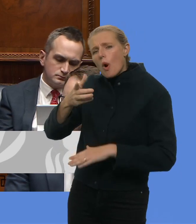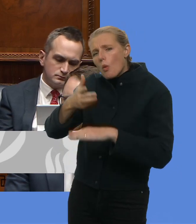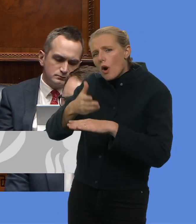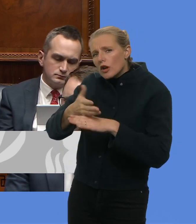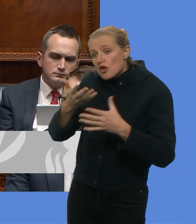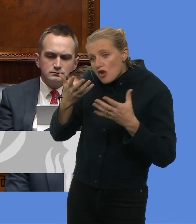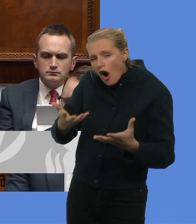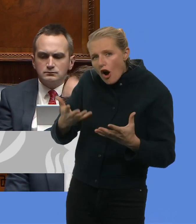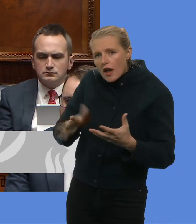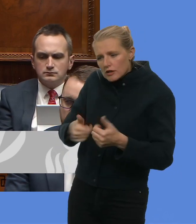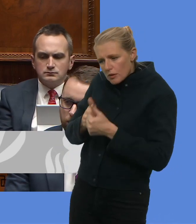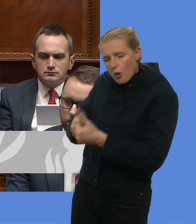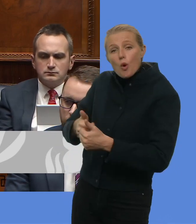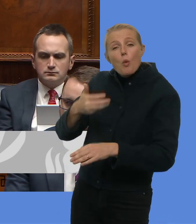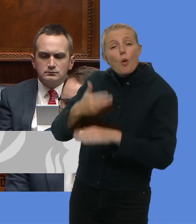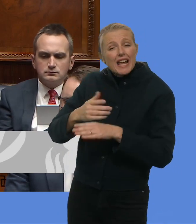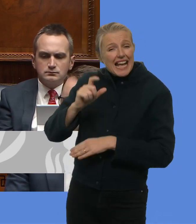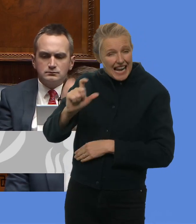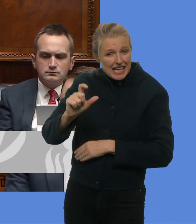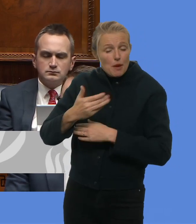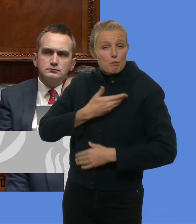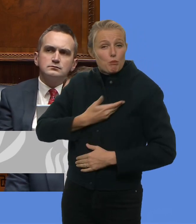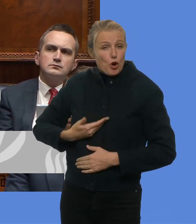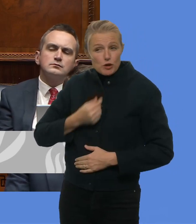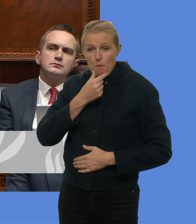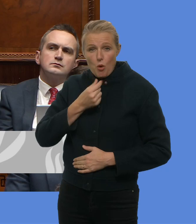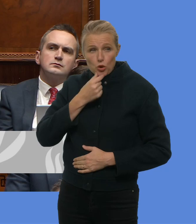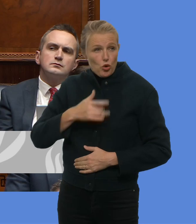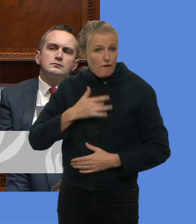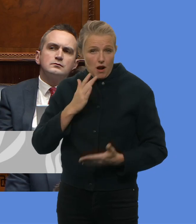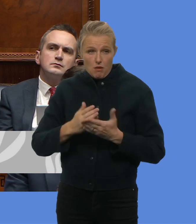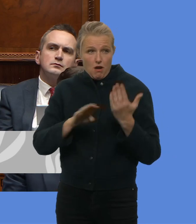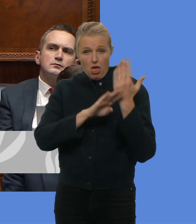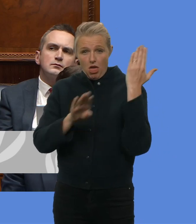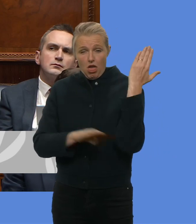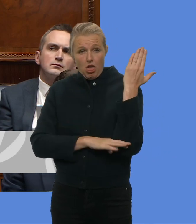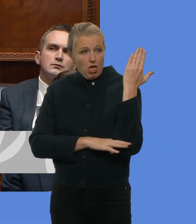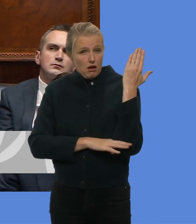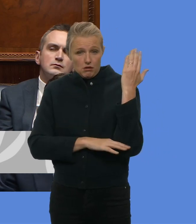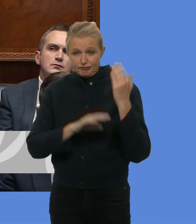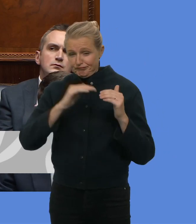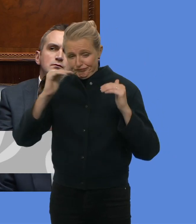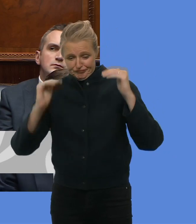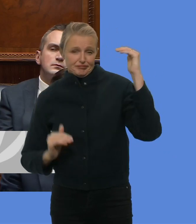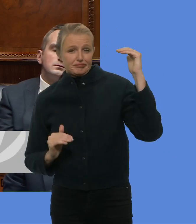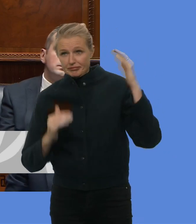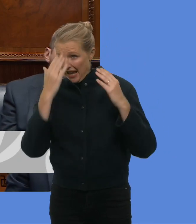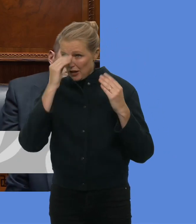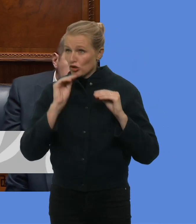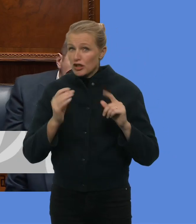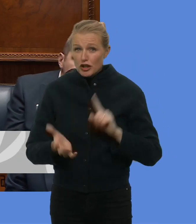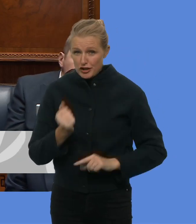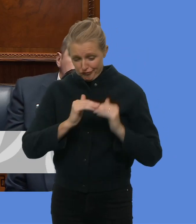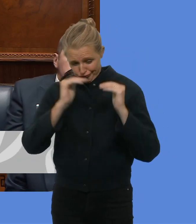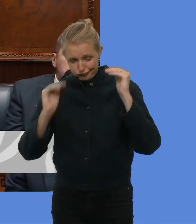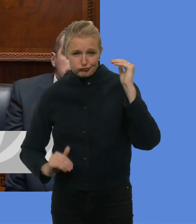class Protestant boys who continue to feel the worst impact of social deprivation and educational